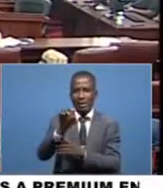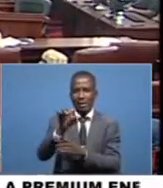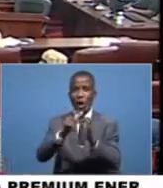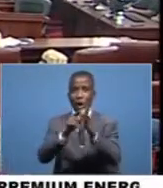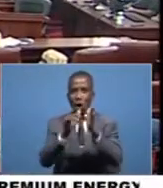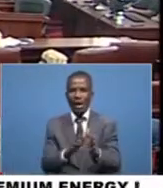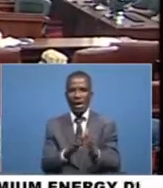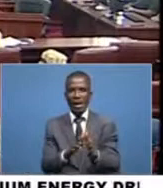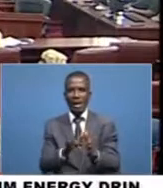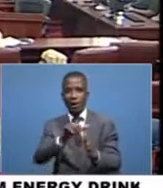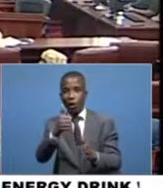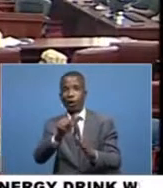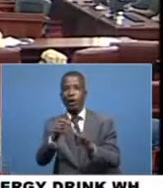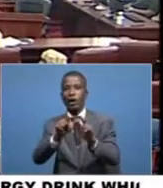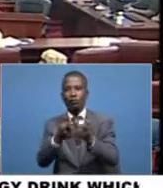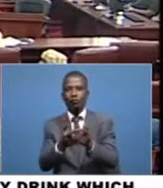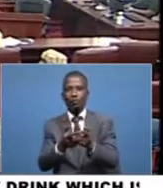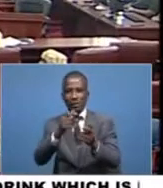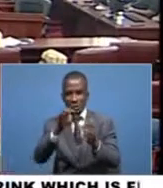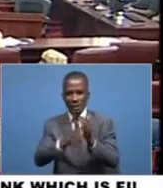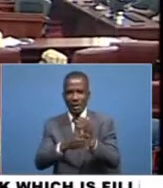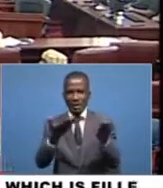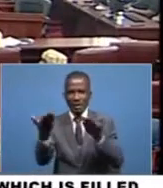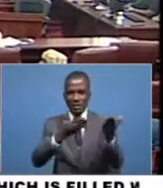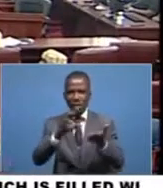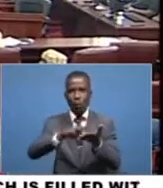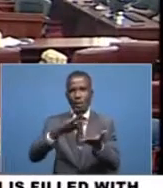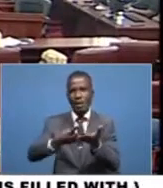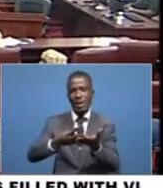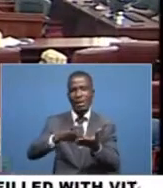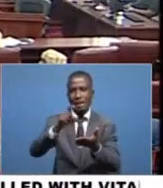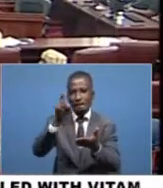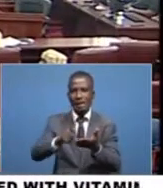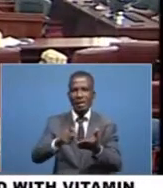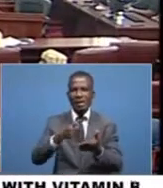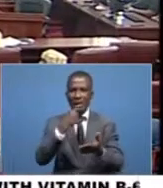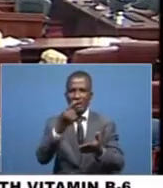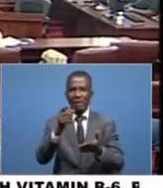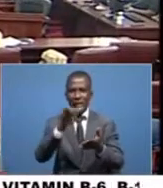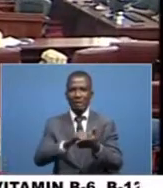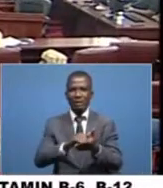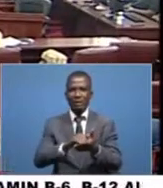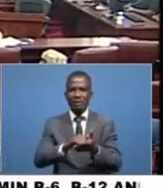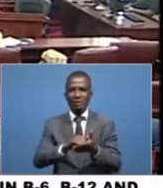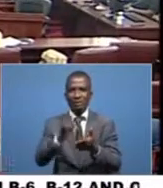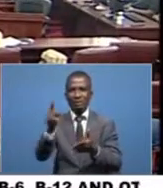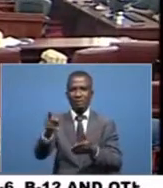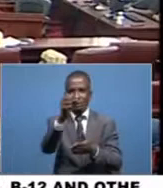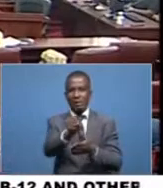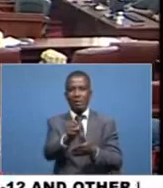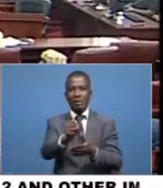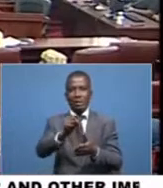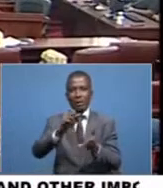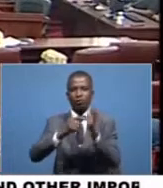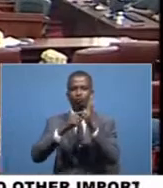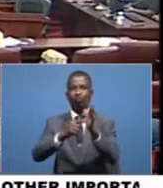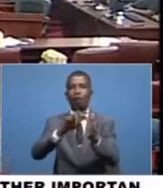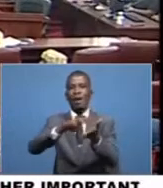among others, that the filing and service of a witness statement connotes that a party has elected to adduce evidence at the